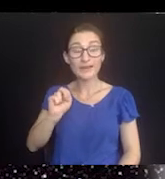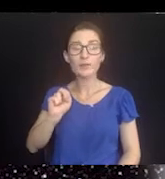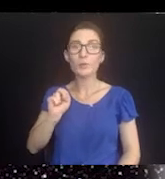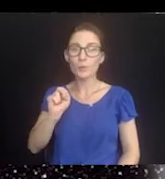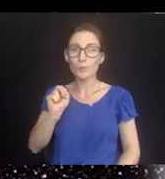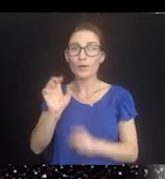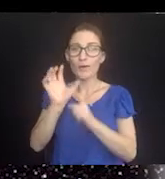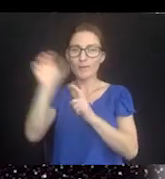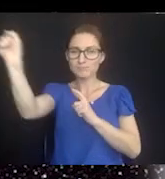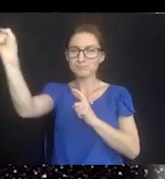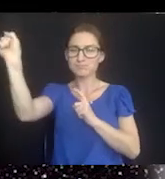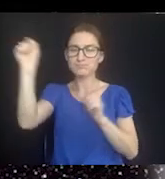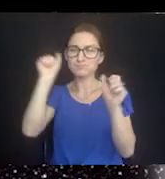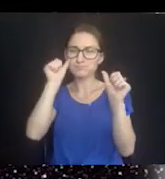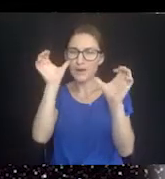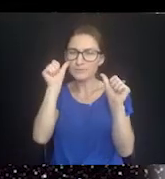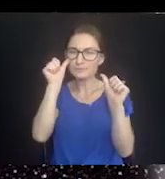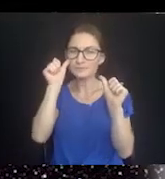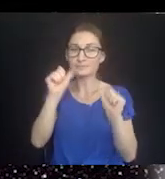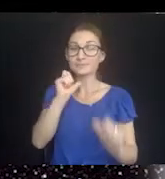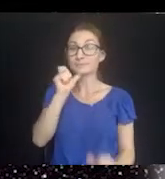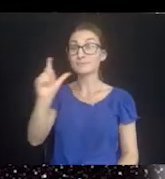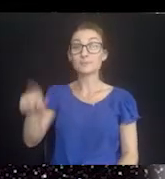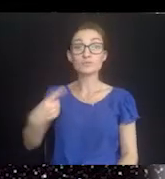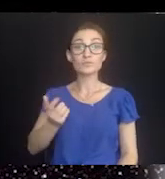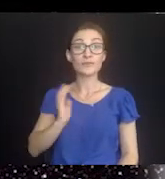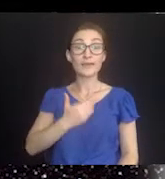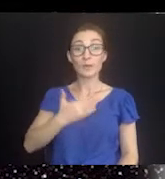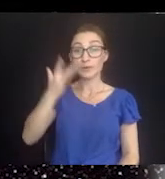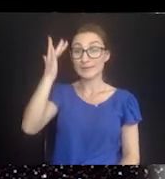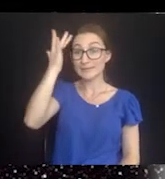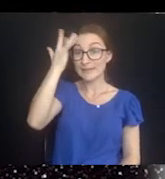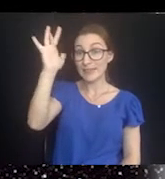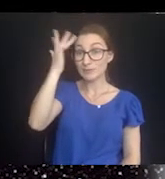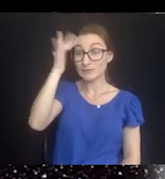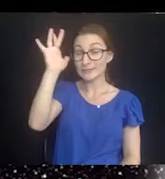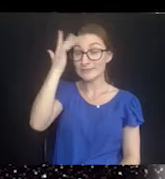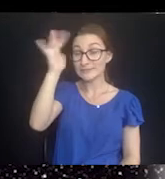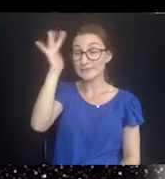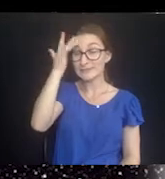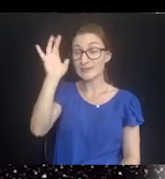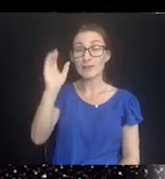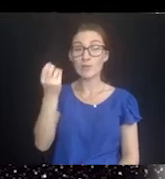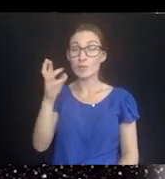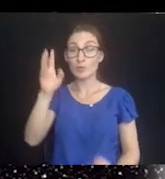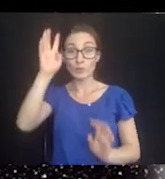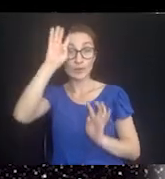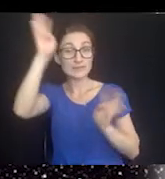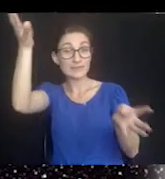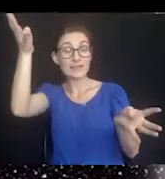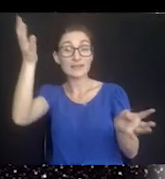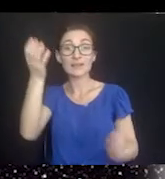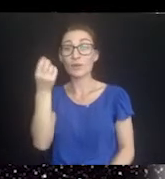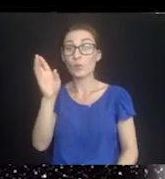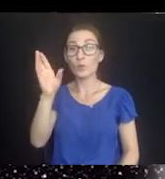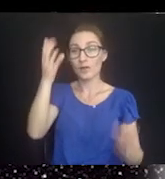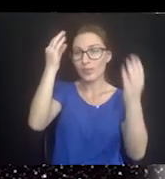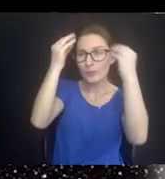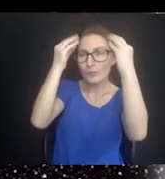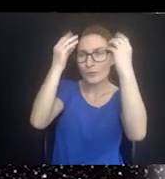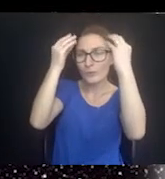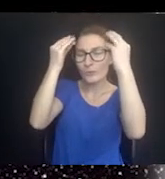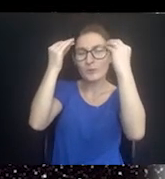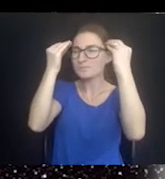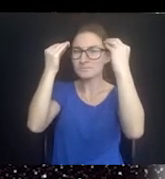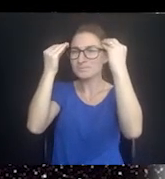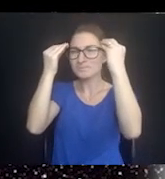brain in particular is so, and it's not just because we have this incredible intelligence and